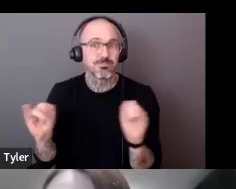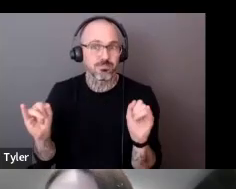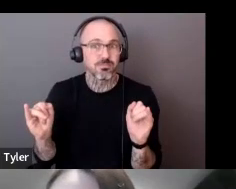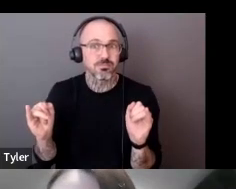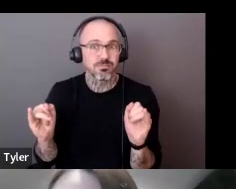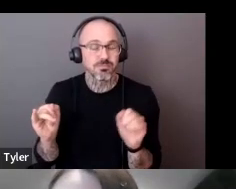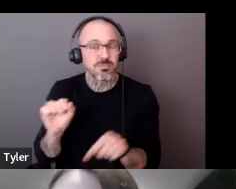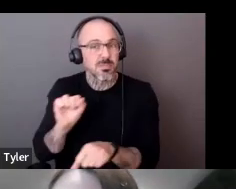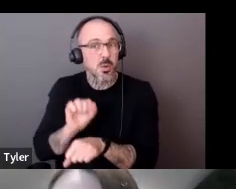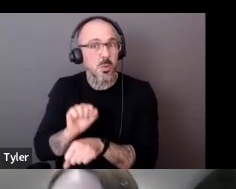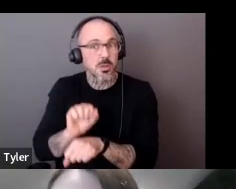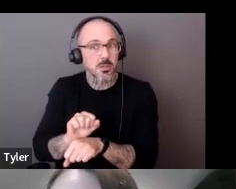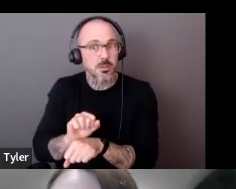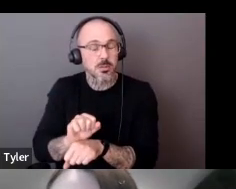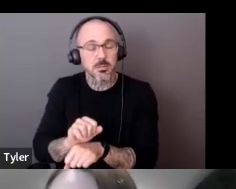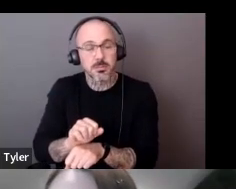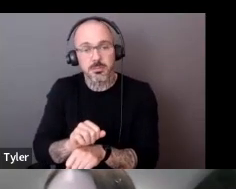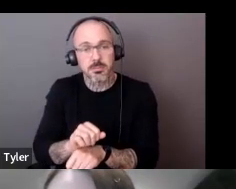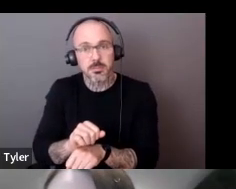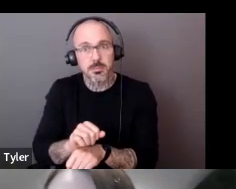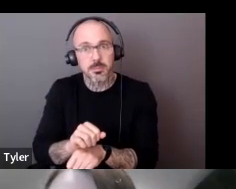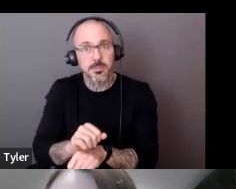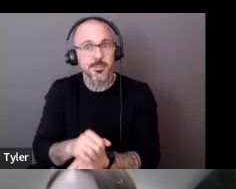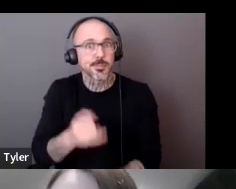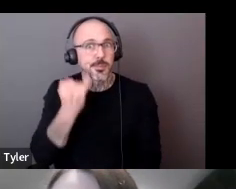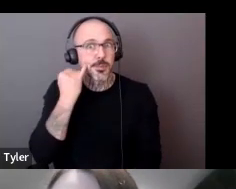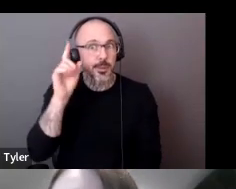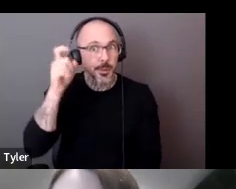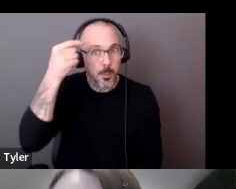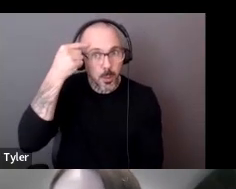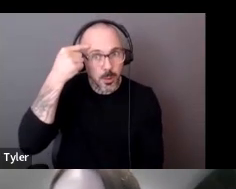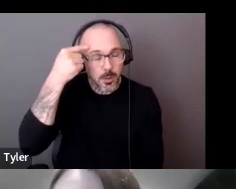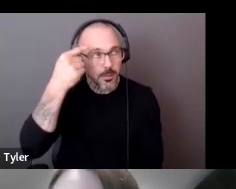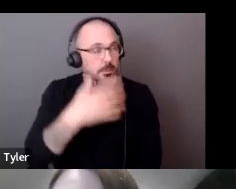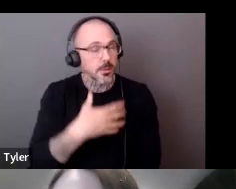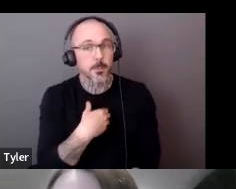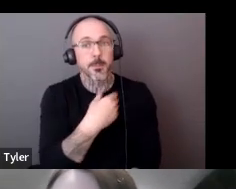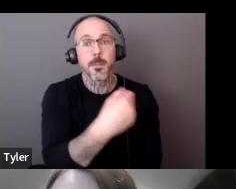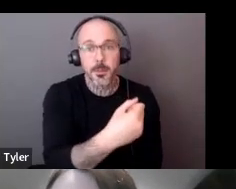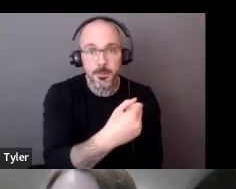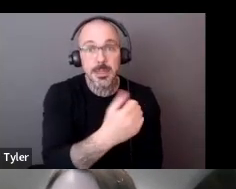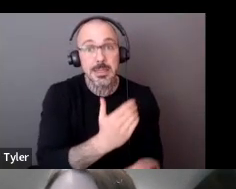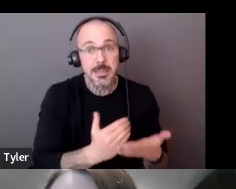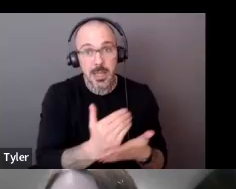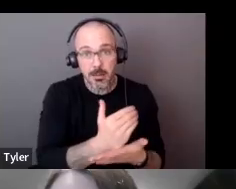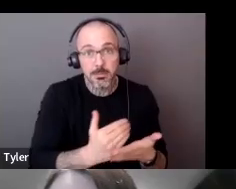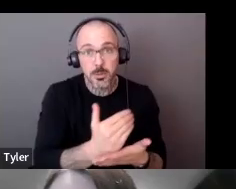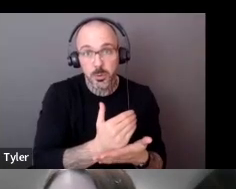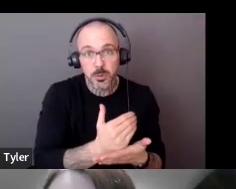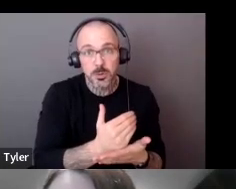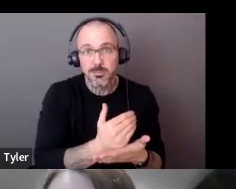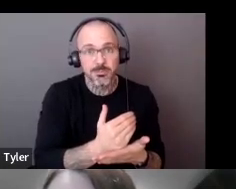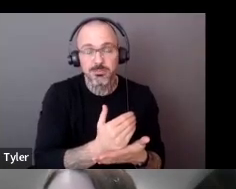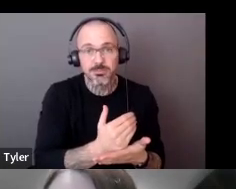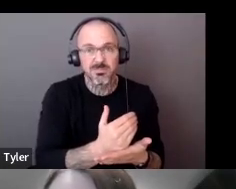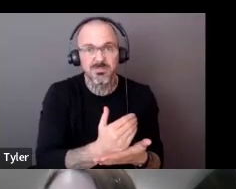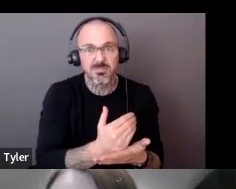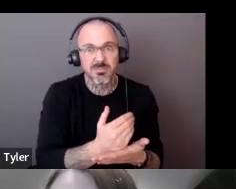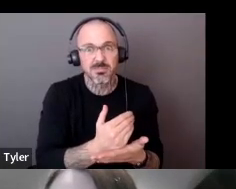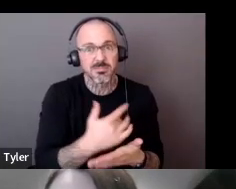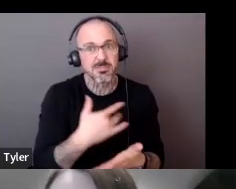too many jobs that meant I could be employed and be salaried. I mean, and I'm with the federal Crown